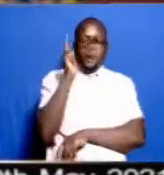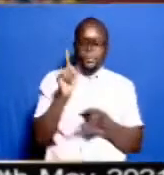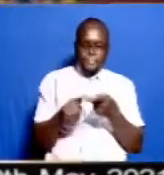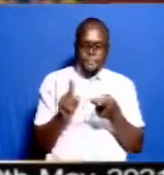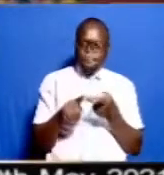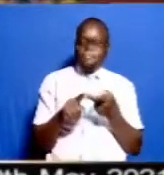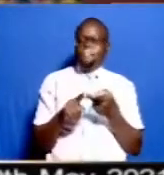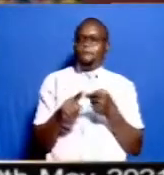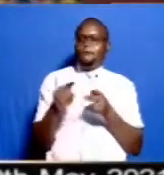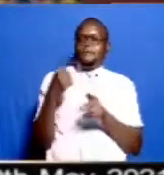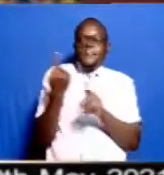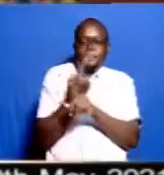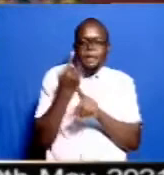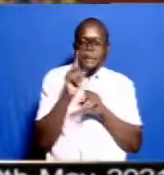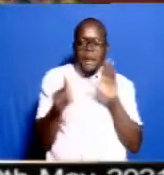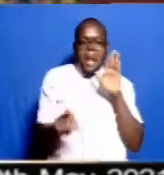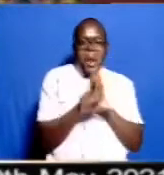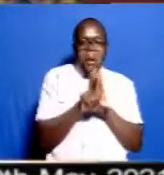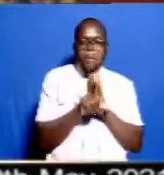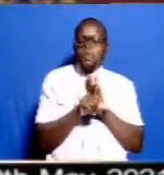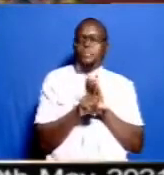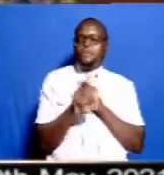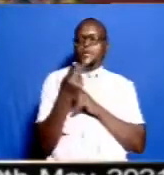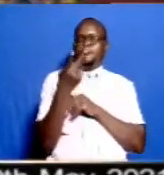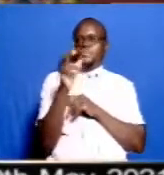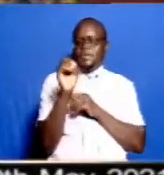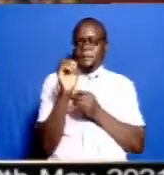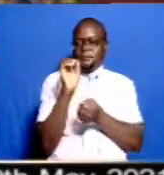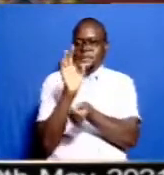as the Statutory Instruments Act of 2013.